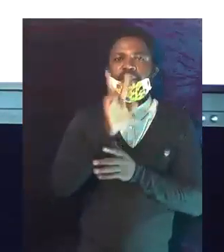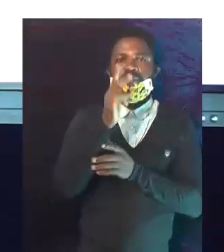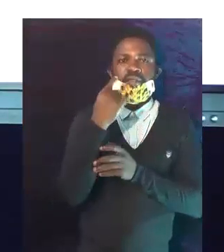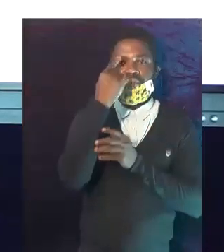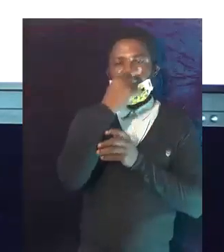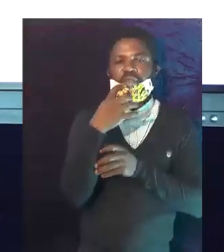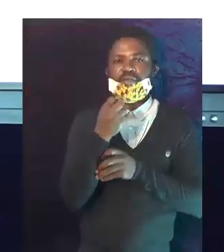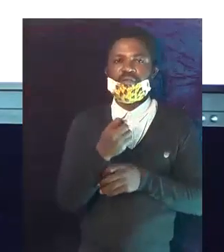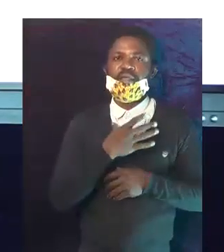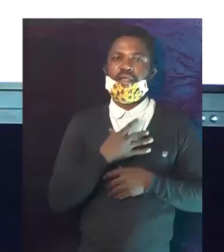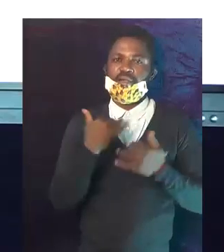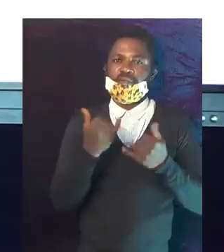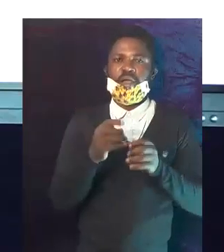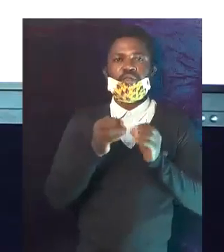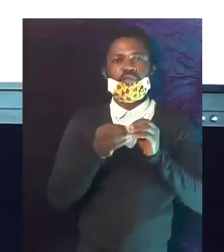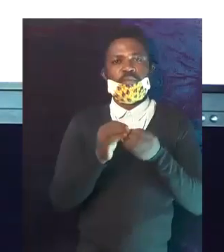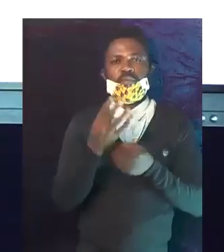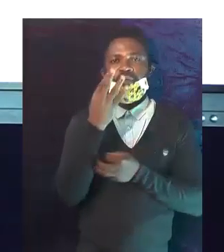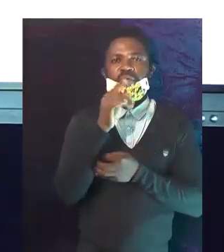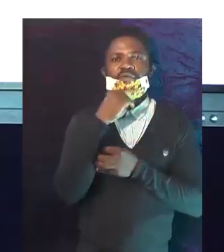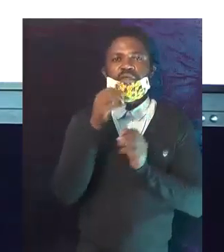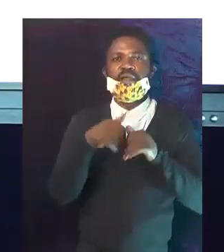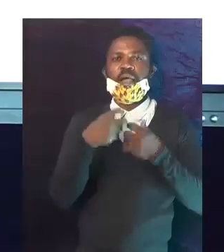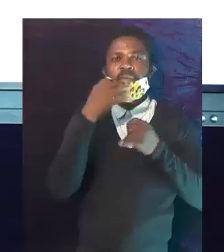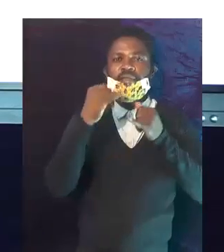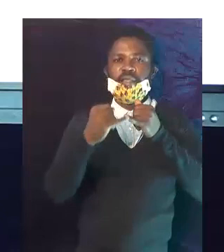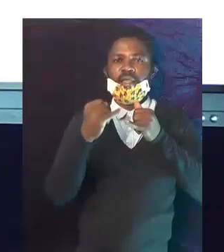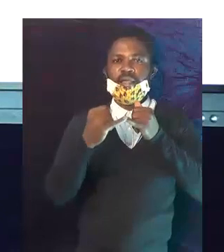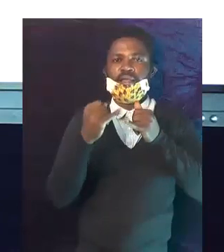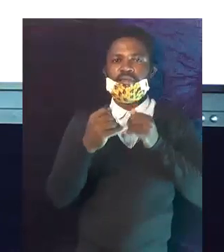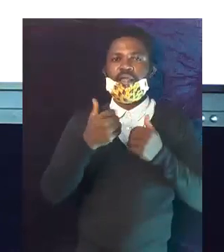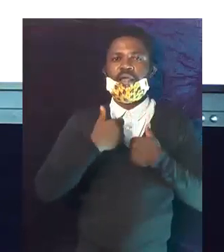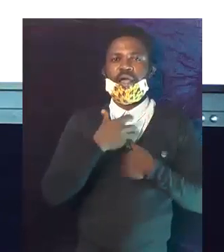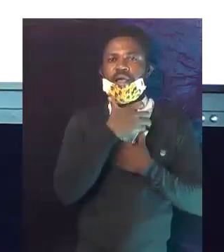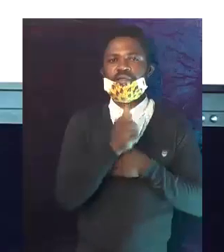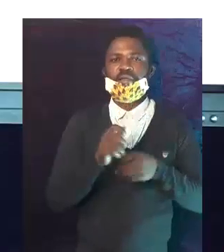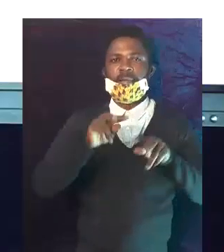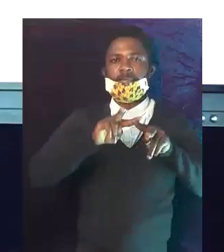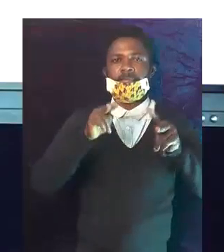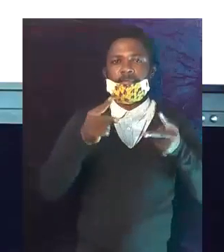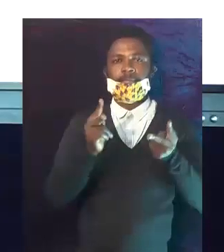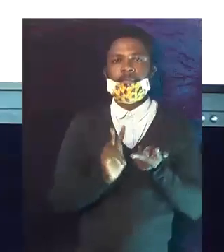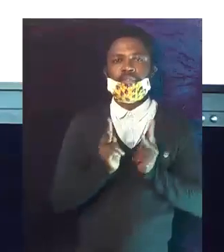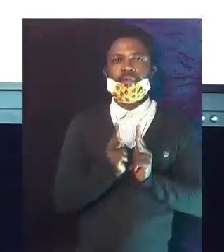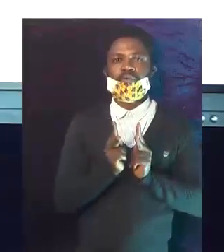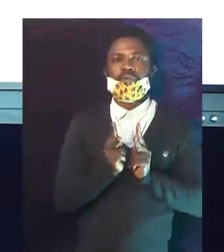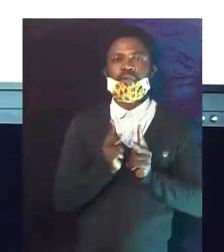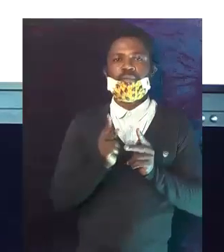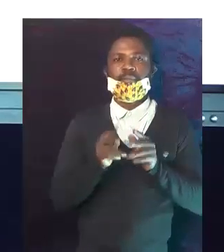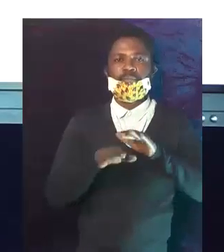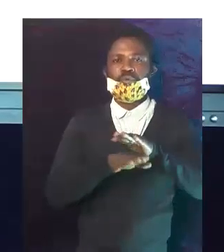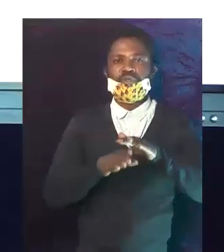3 faces. Now, fourth question says, how many edges has a pentagonal